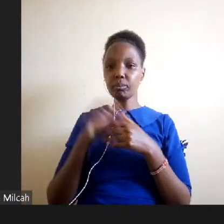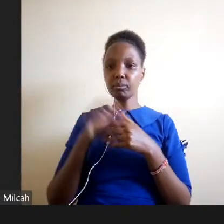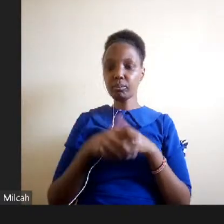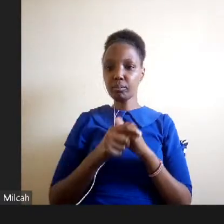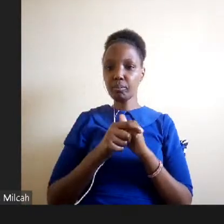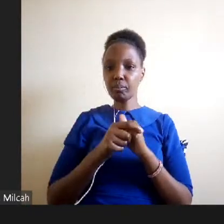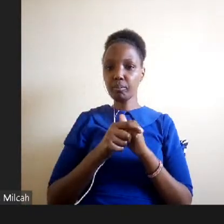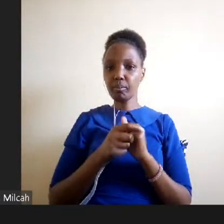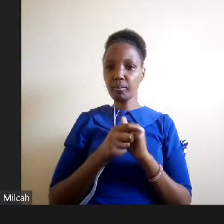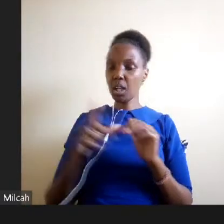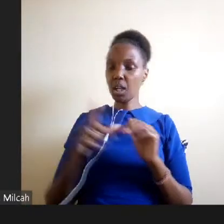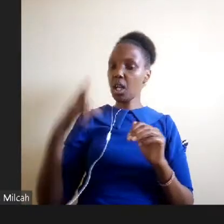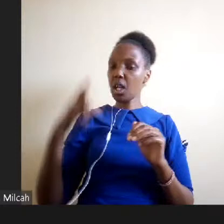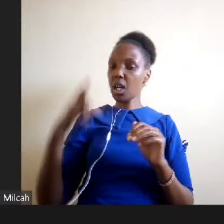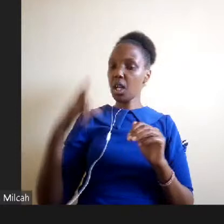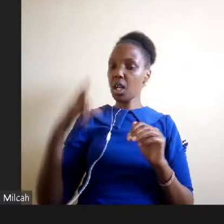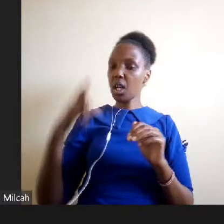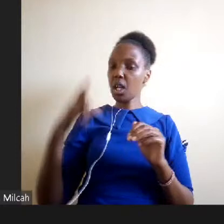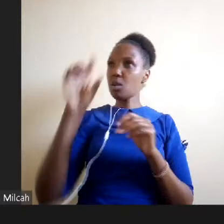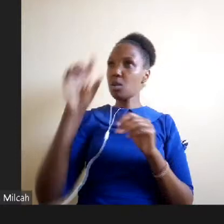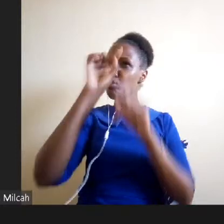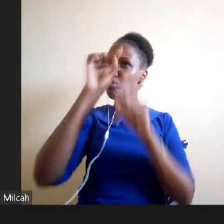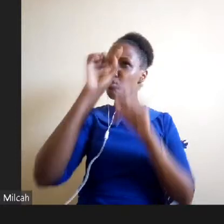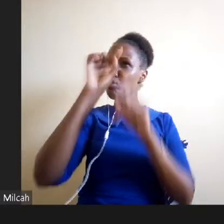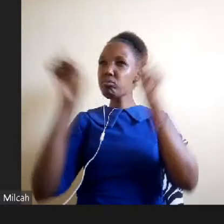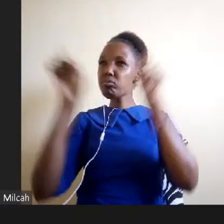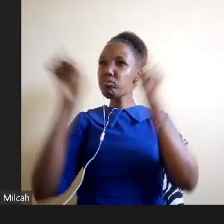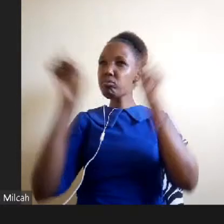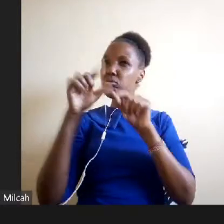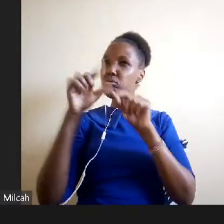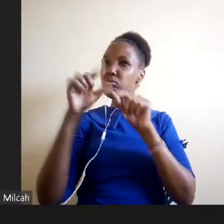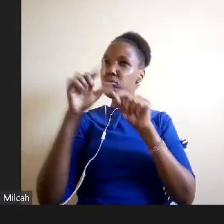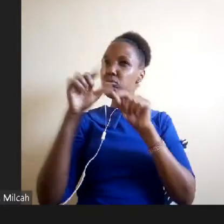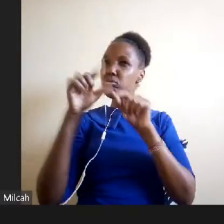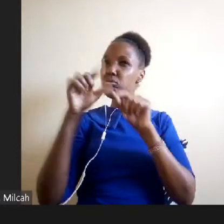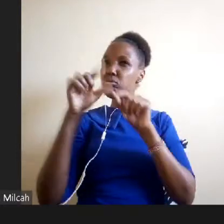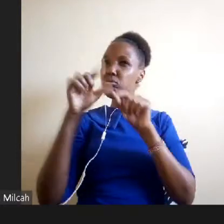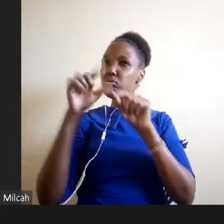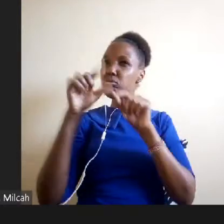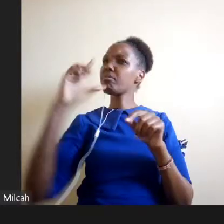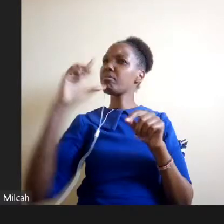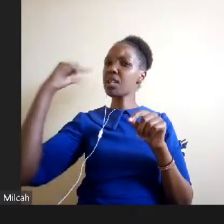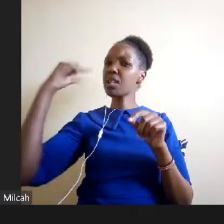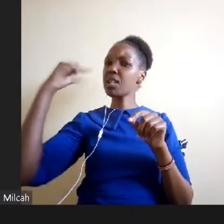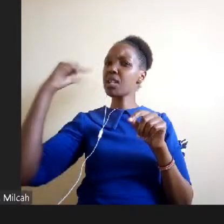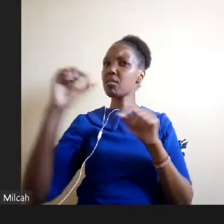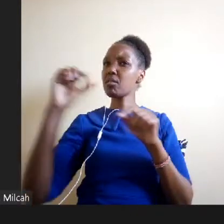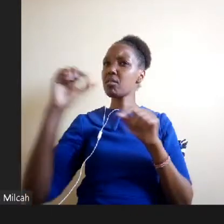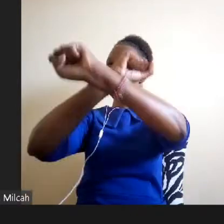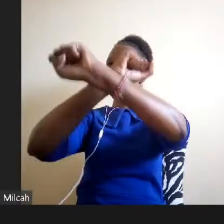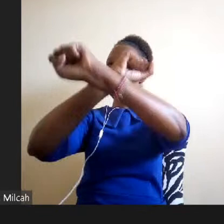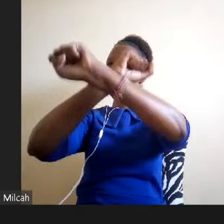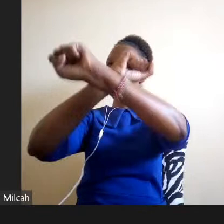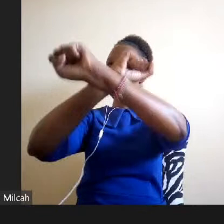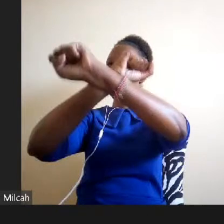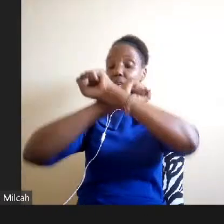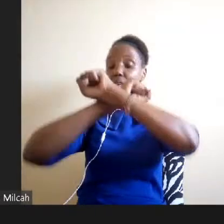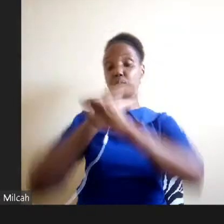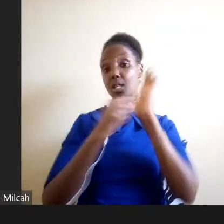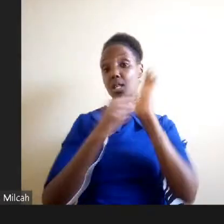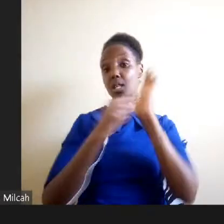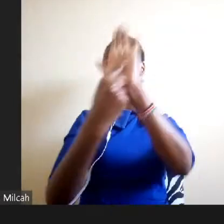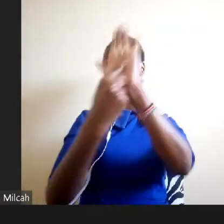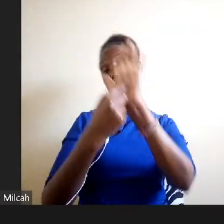padlock at the top of the URL, or it has HTTPS to just show security. we need to be able to also start engaging